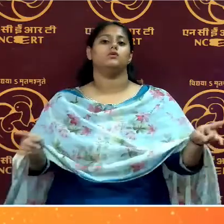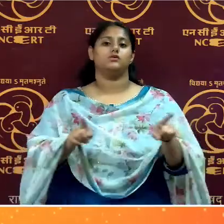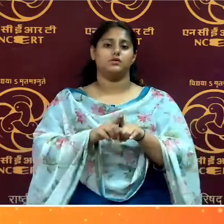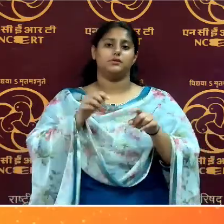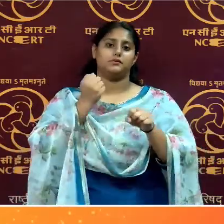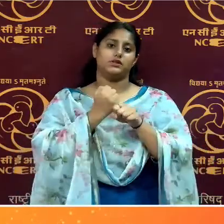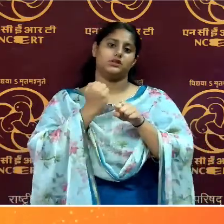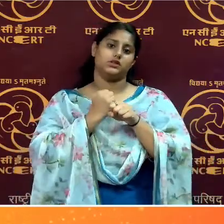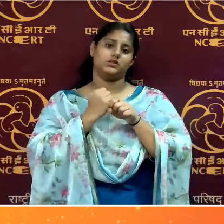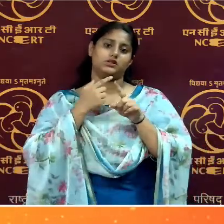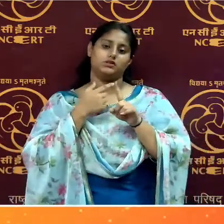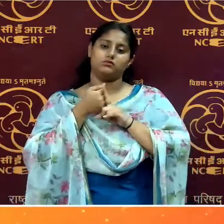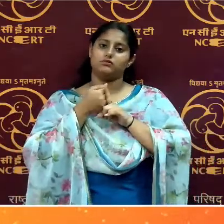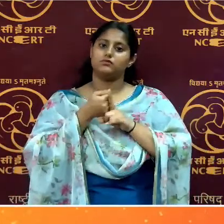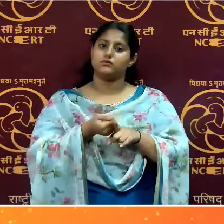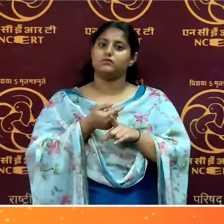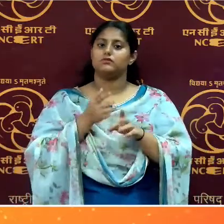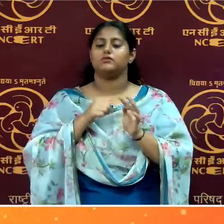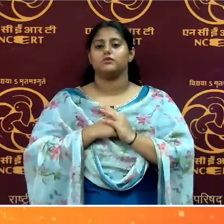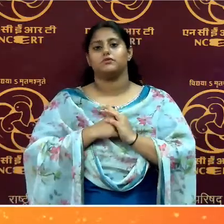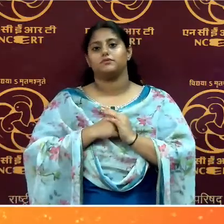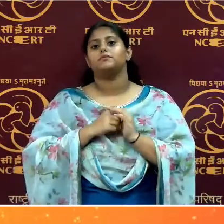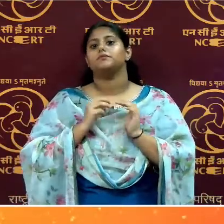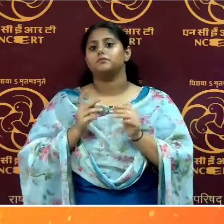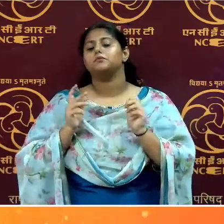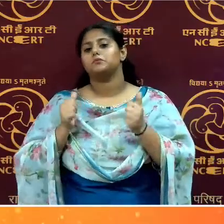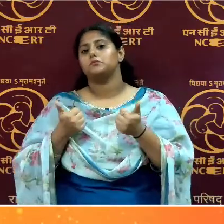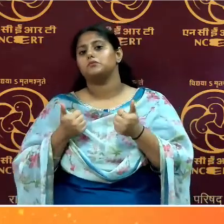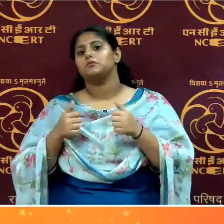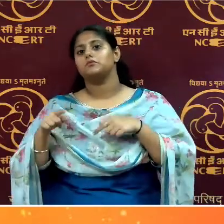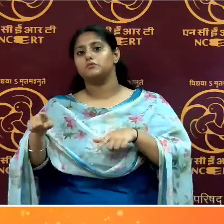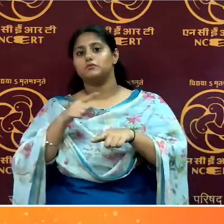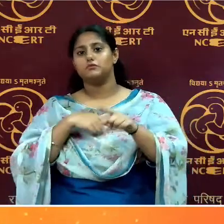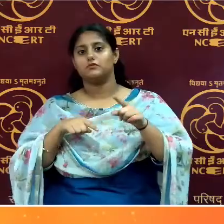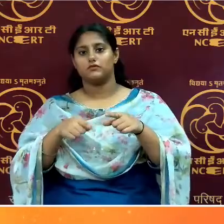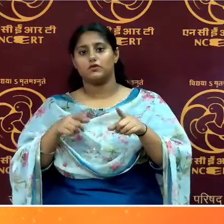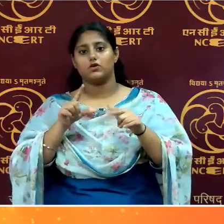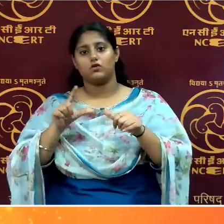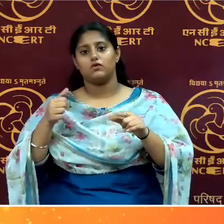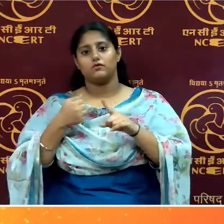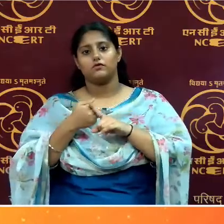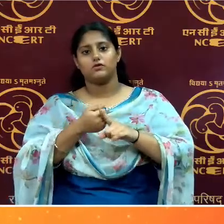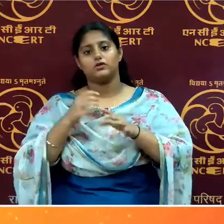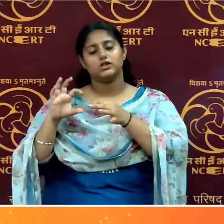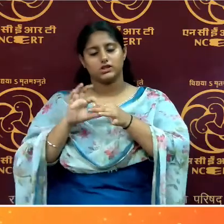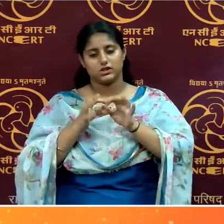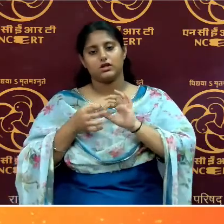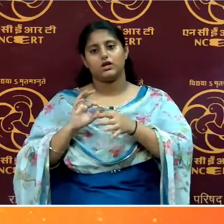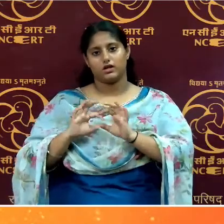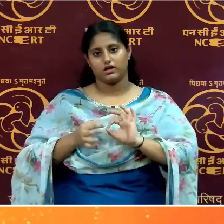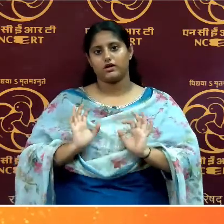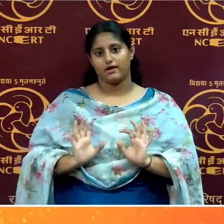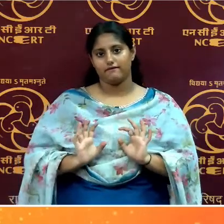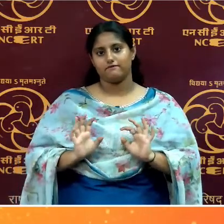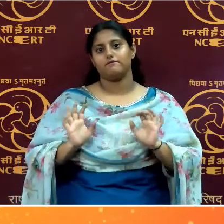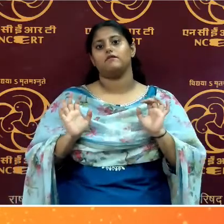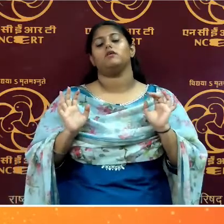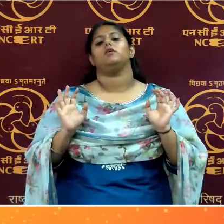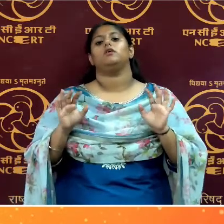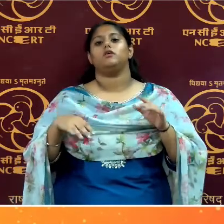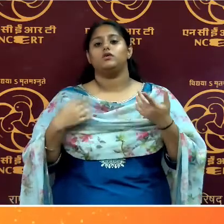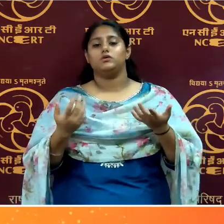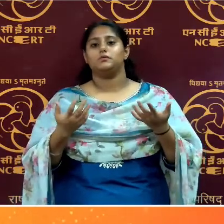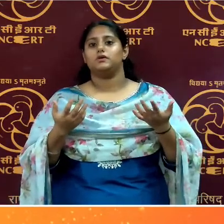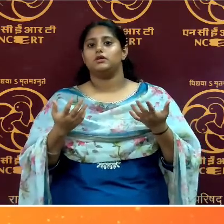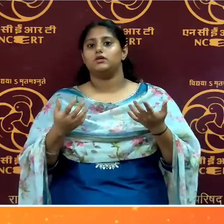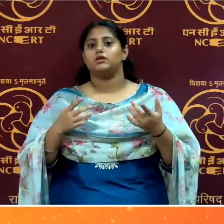so because we're getting attracted towards the moon. Yes. Okay. So all those forces, they are interrelated, right? So with this, we are done with